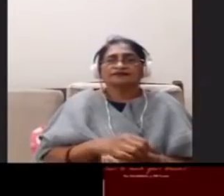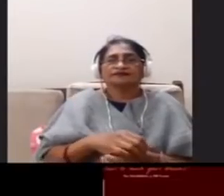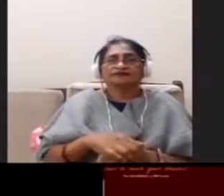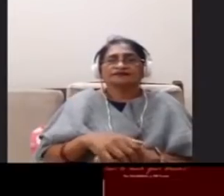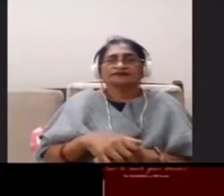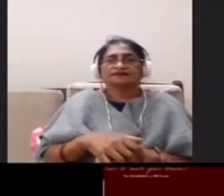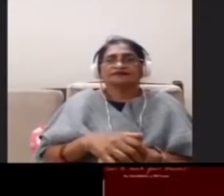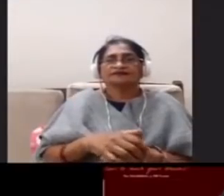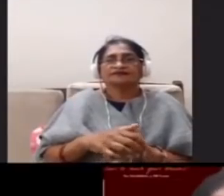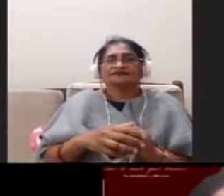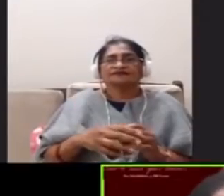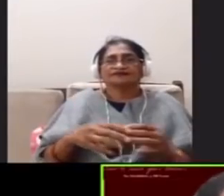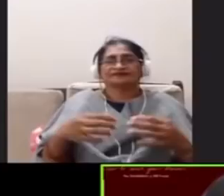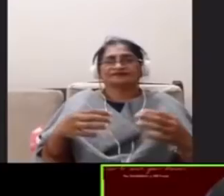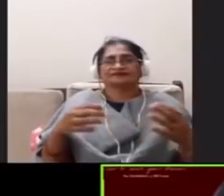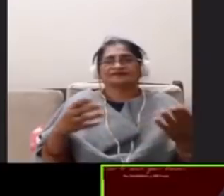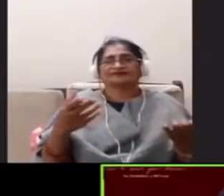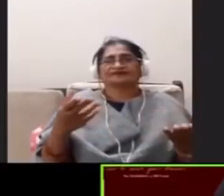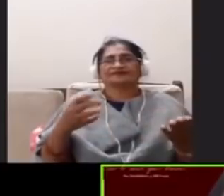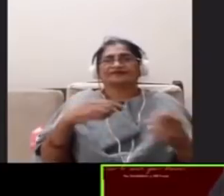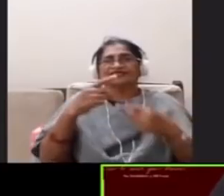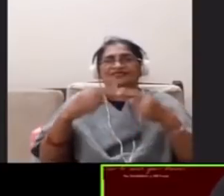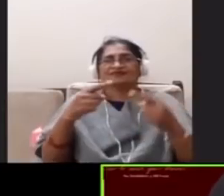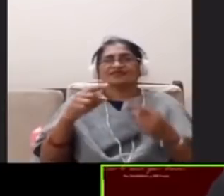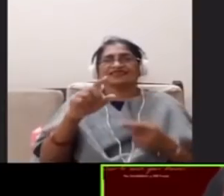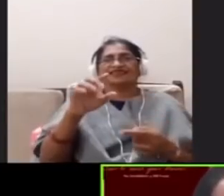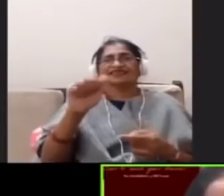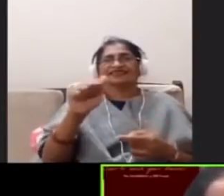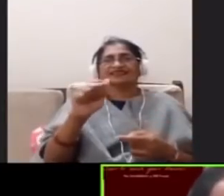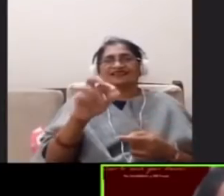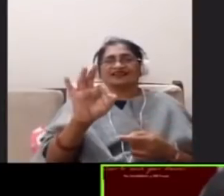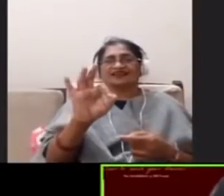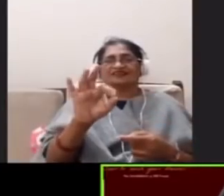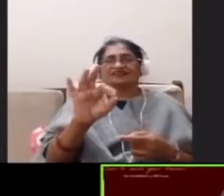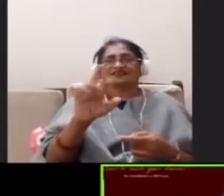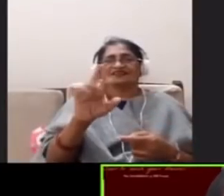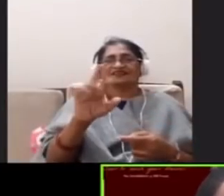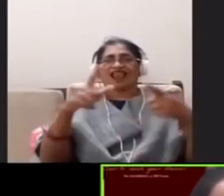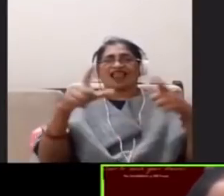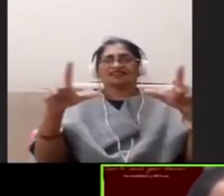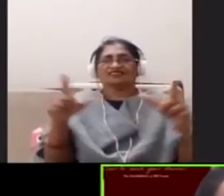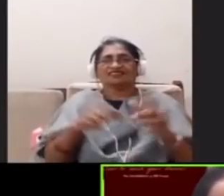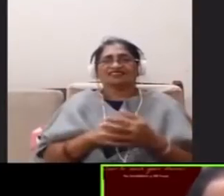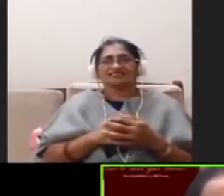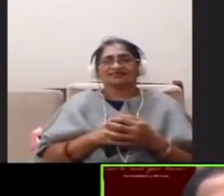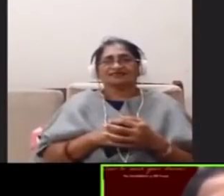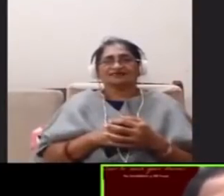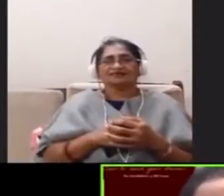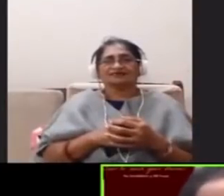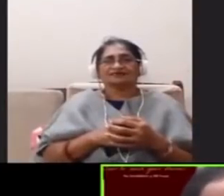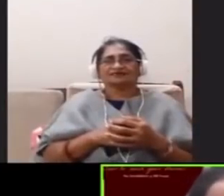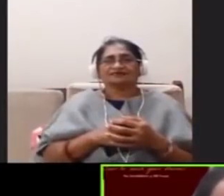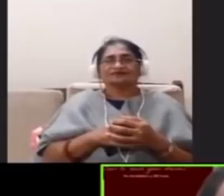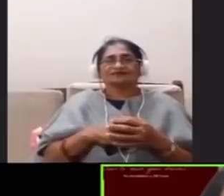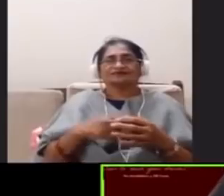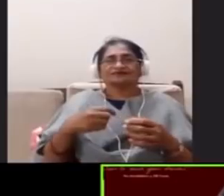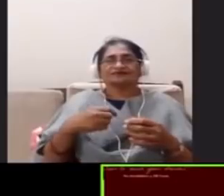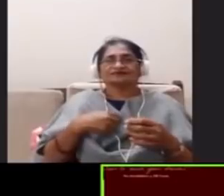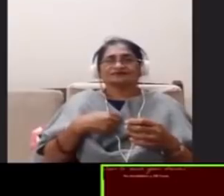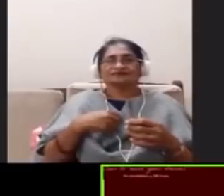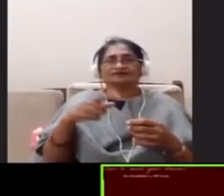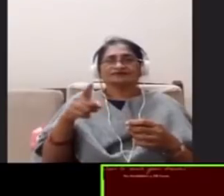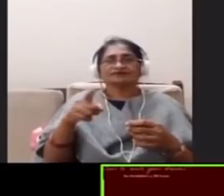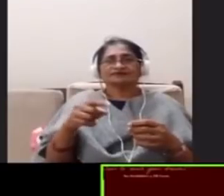sana. Thank you. Okay, Mwaura, I said my words, a Kenyan politician,